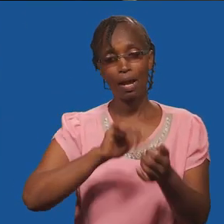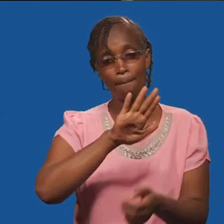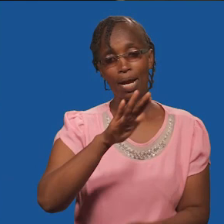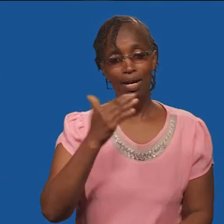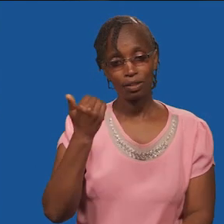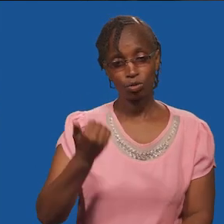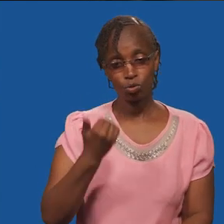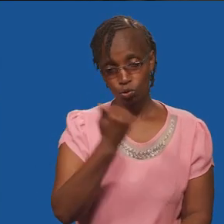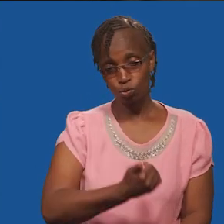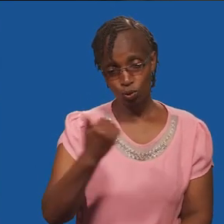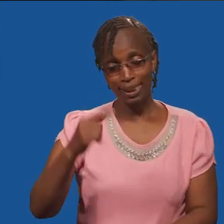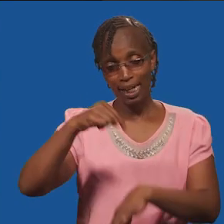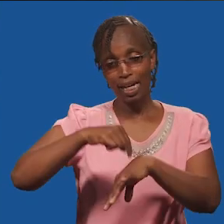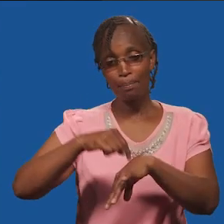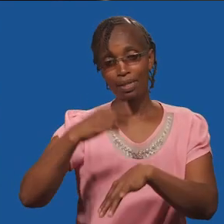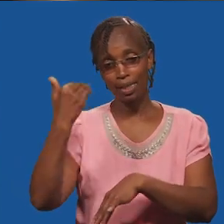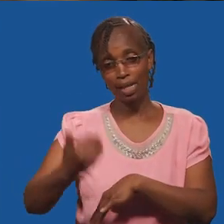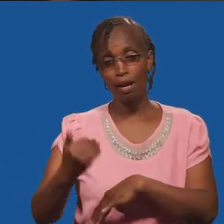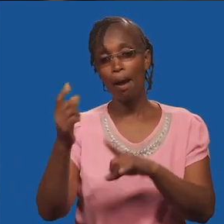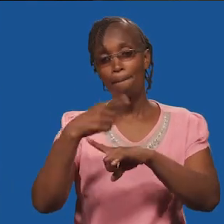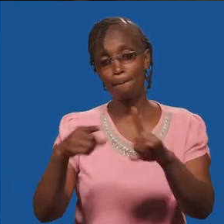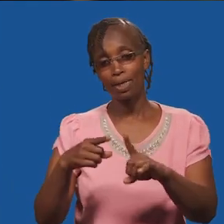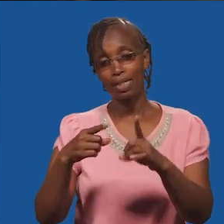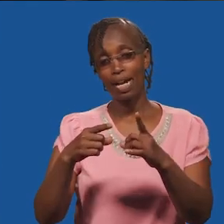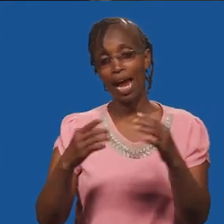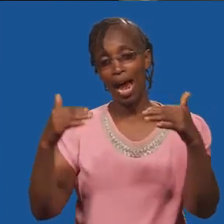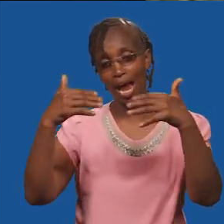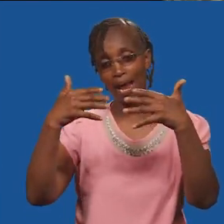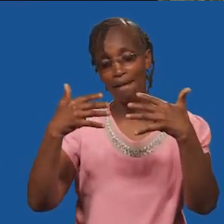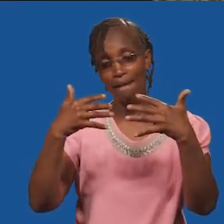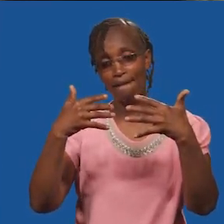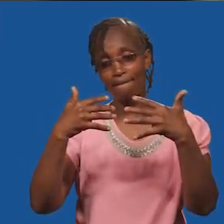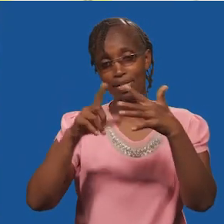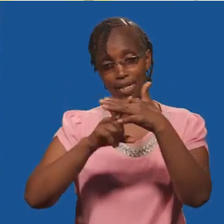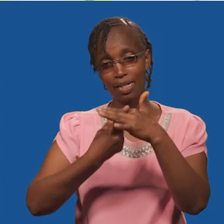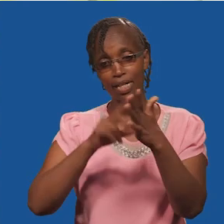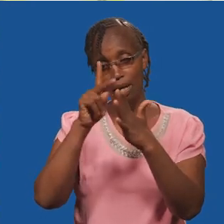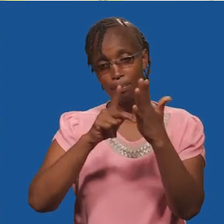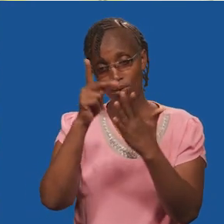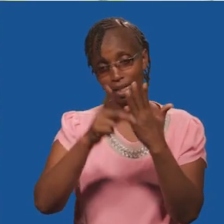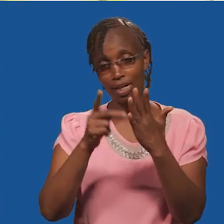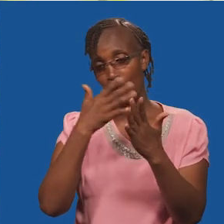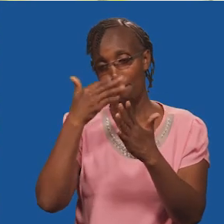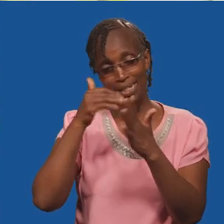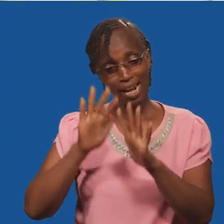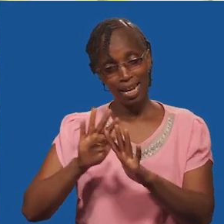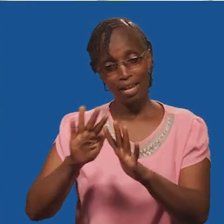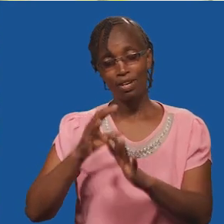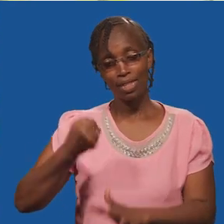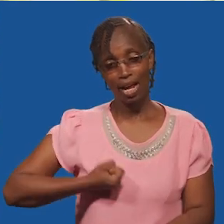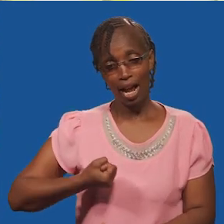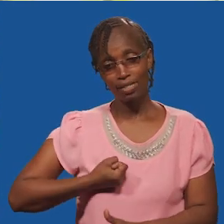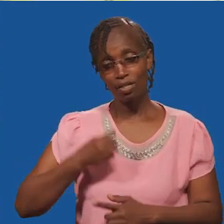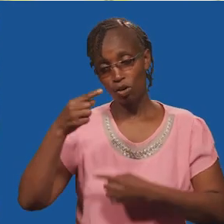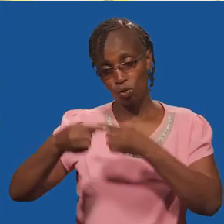yasiyokuwa ya kiserikali wasaidia mpango huo ambao unakusudiwa kusaidia vijana. Just urge the community in